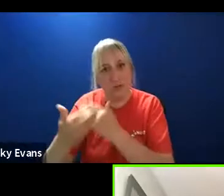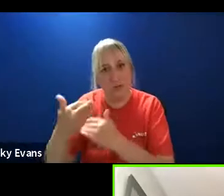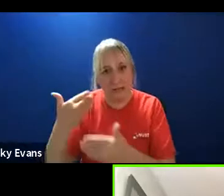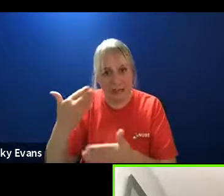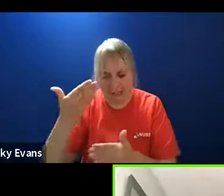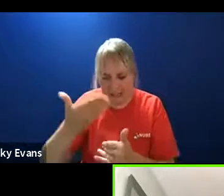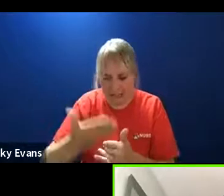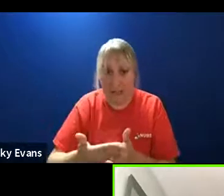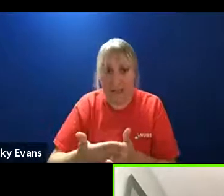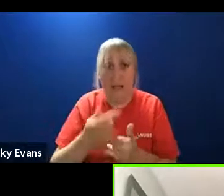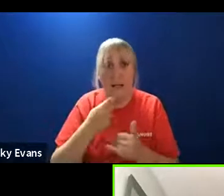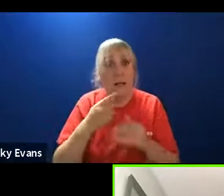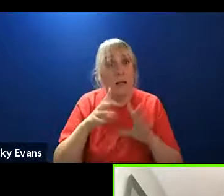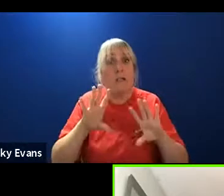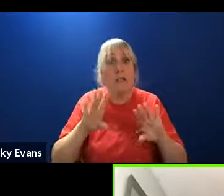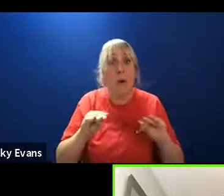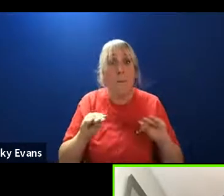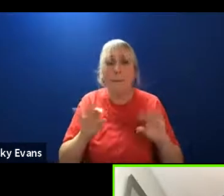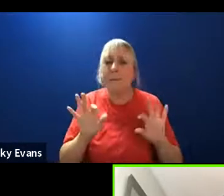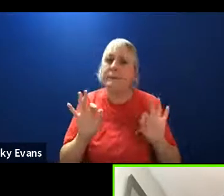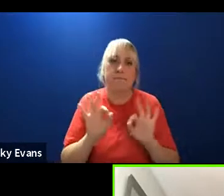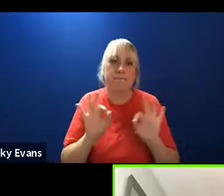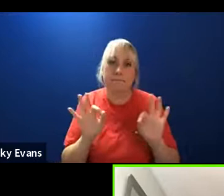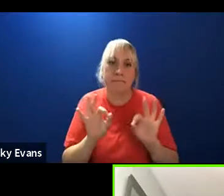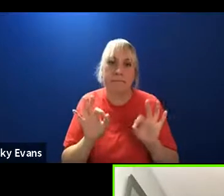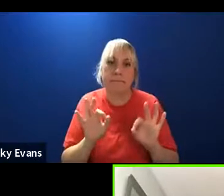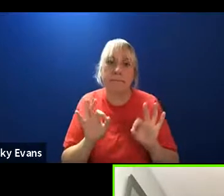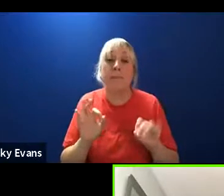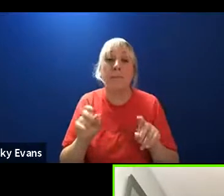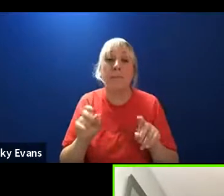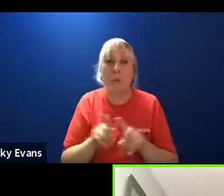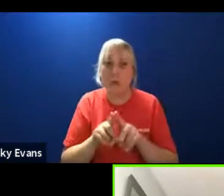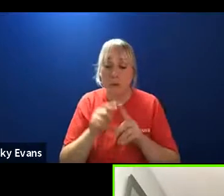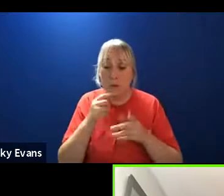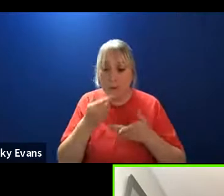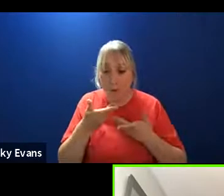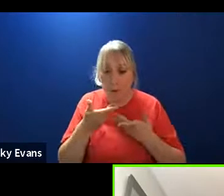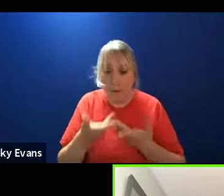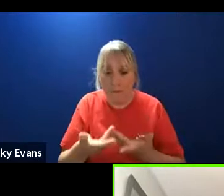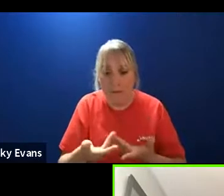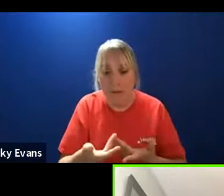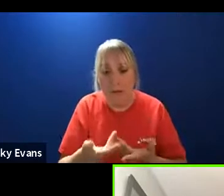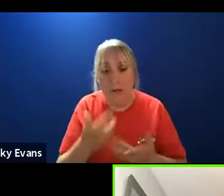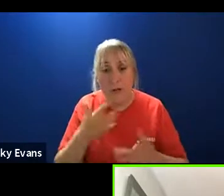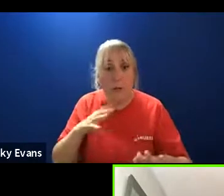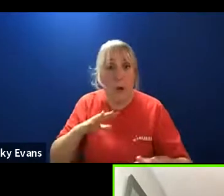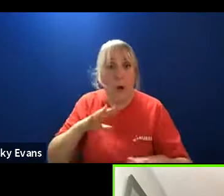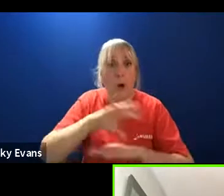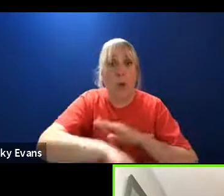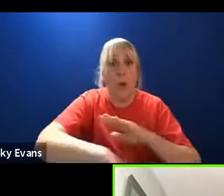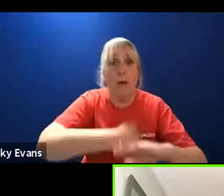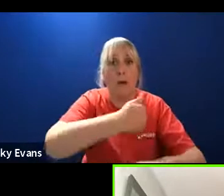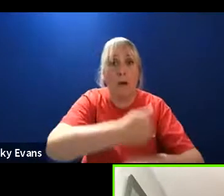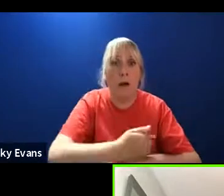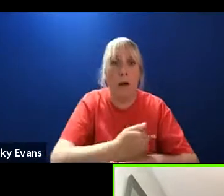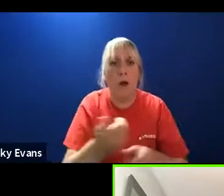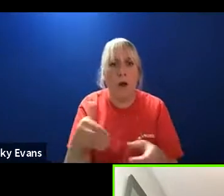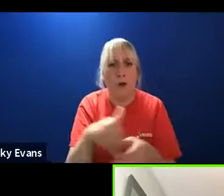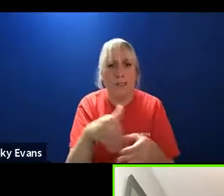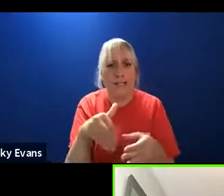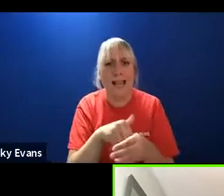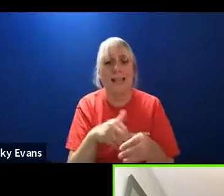there. As I said before, it offered colonial context, it offered connection to indigenous